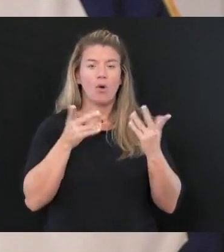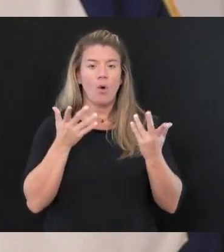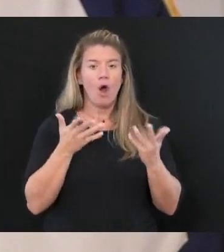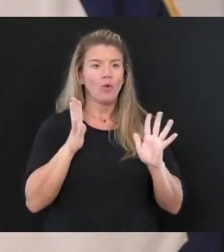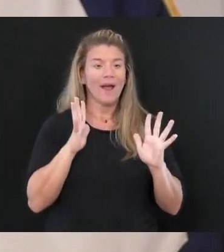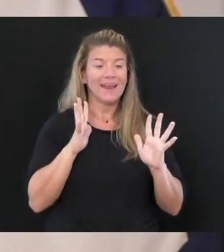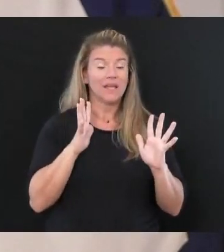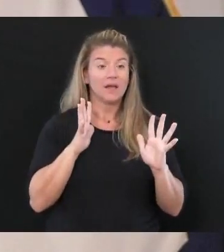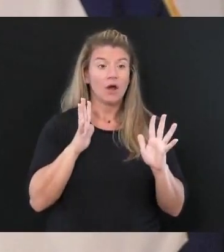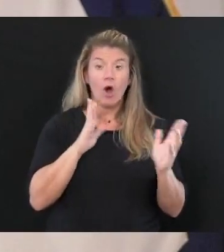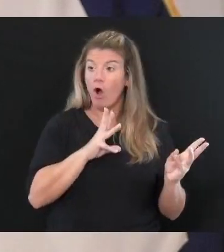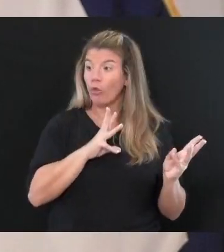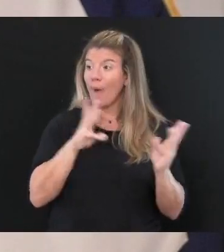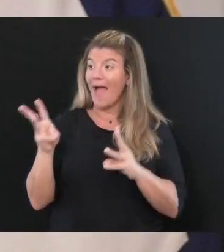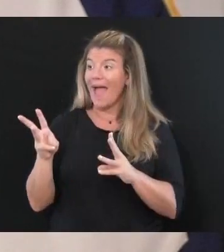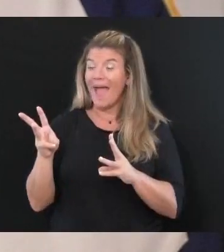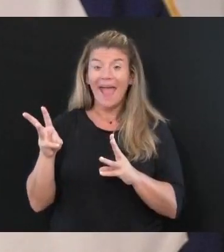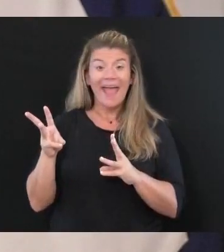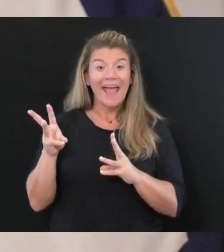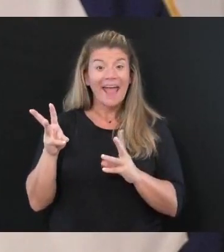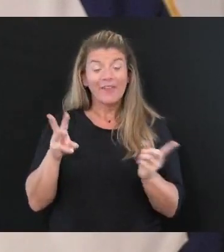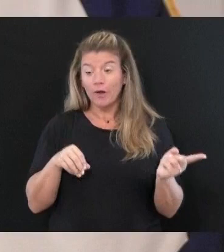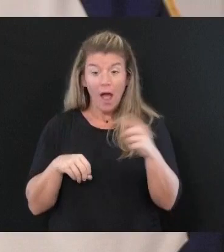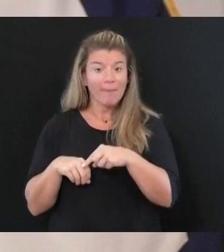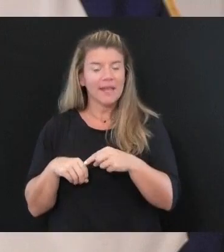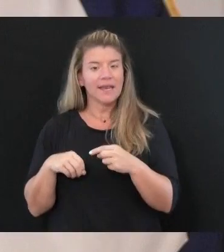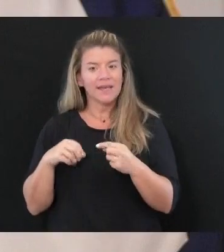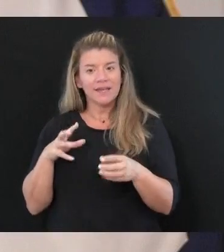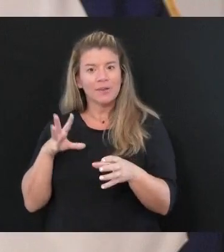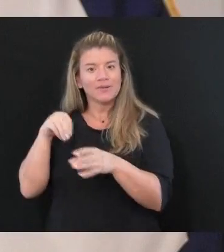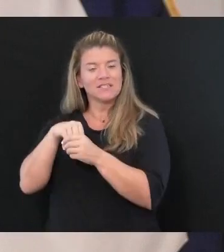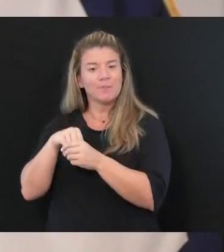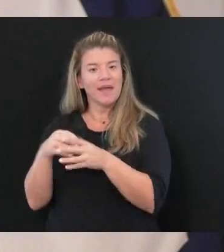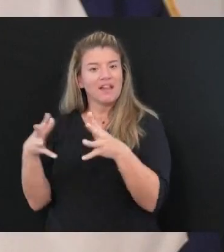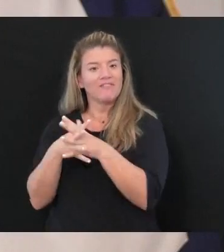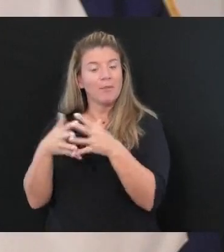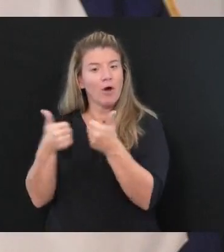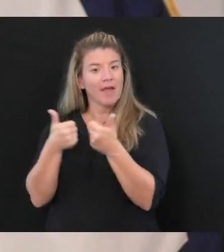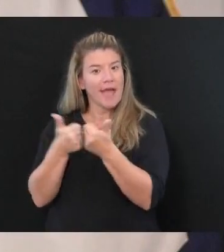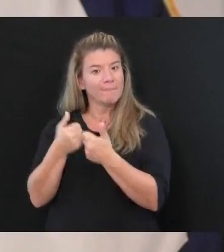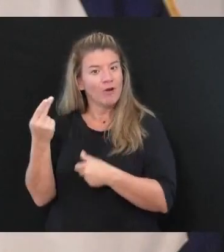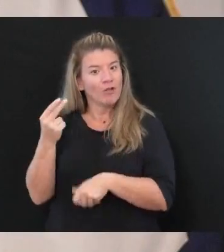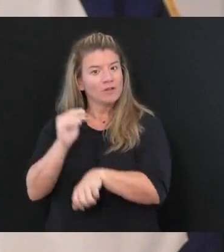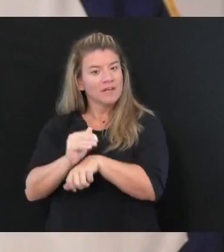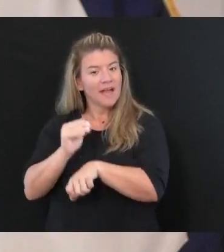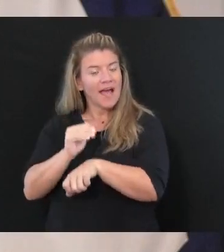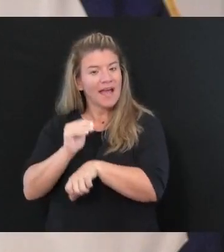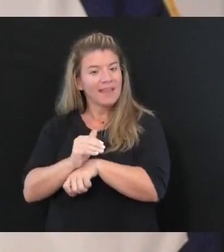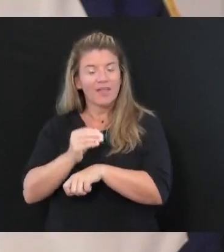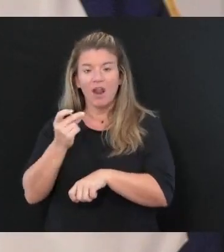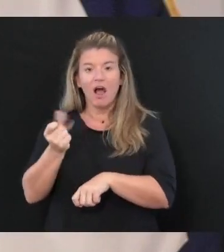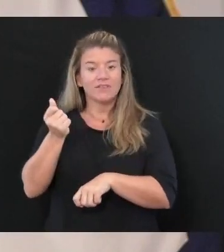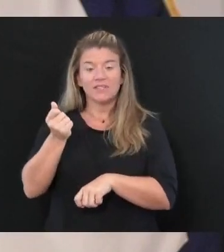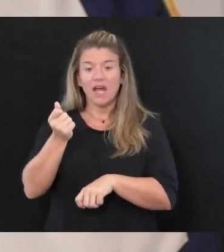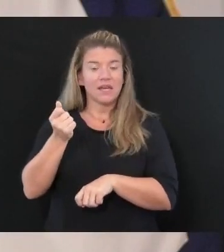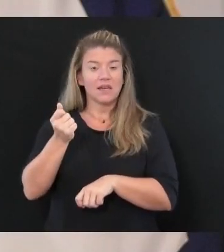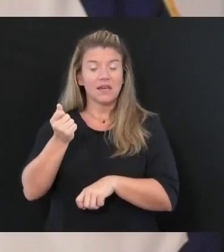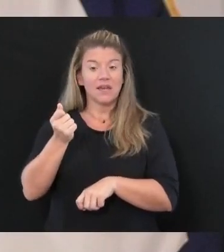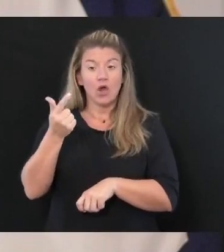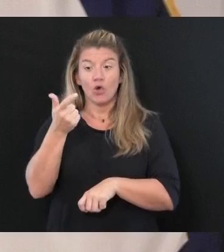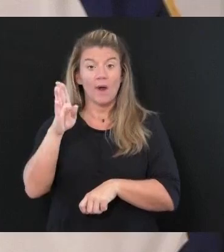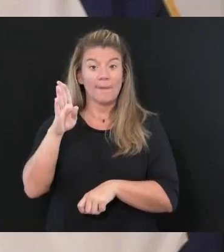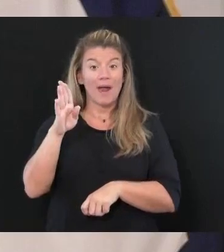the way to Greenbrier East High School to participate in a football game, and all of a sudden Greenbrier